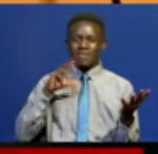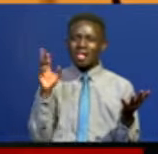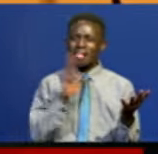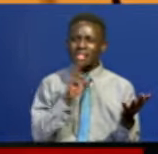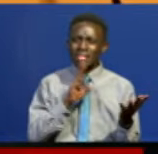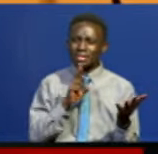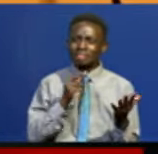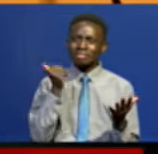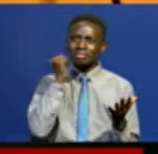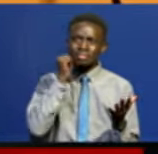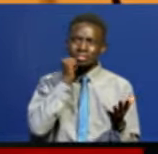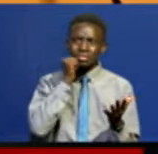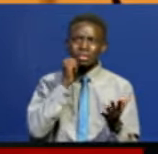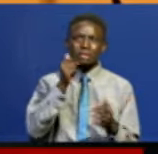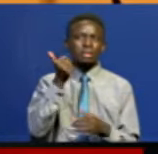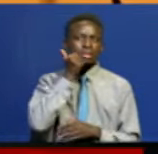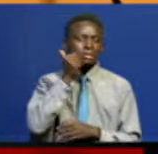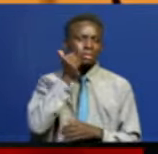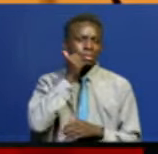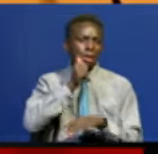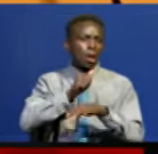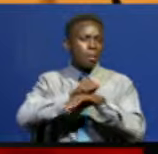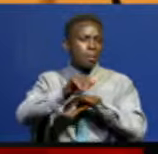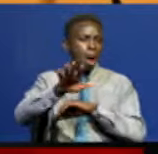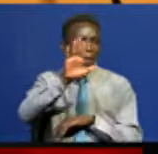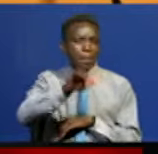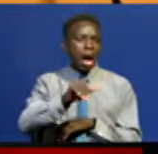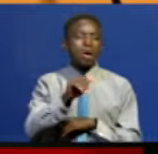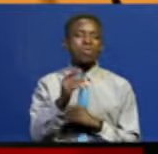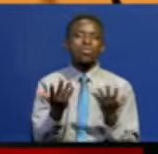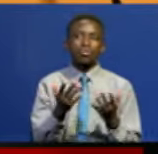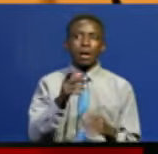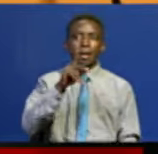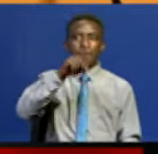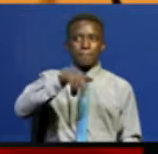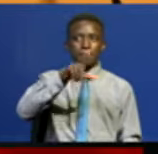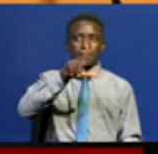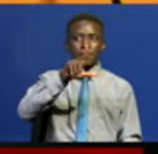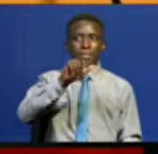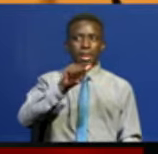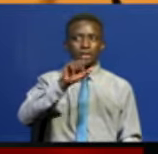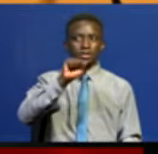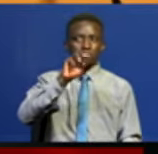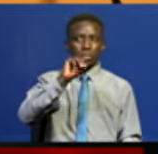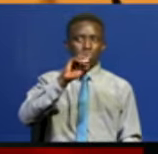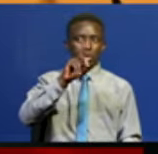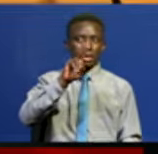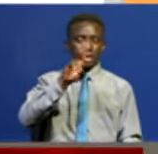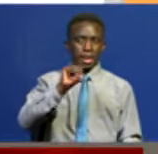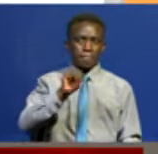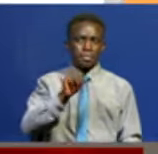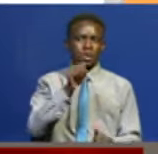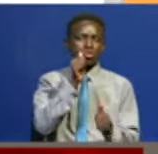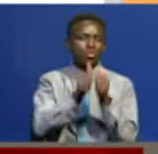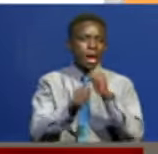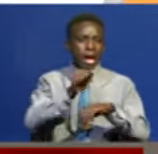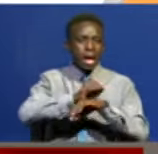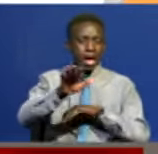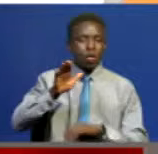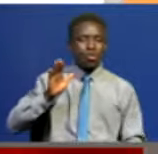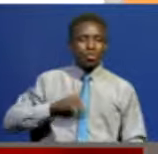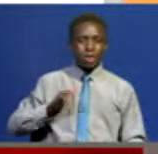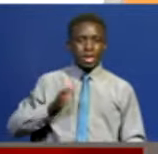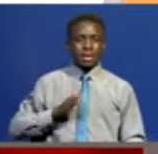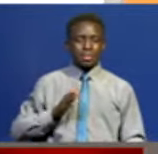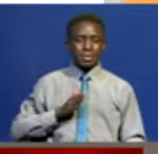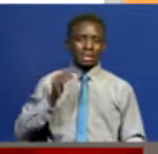parasite called Plasmodium. This then is spread to humans by infected female Anopheles mosquitoes. Malaria